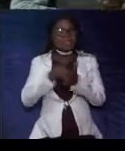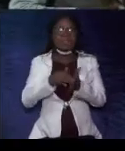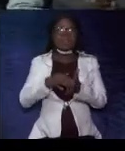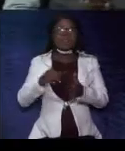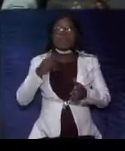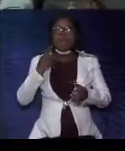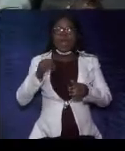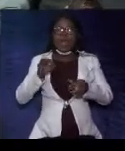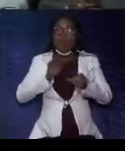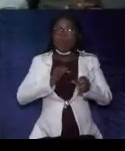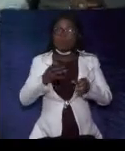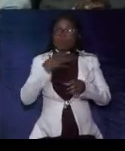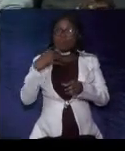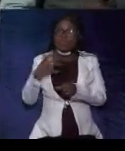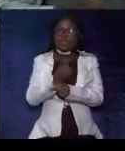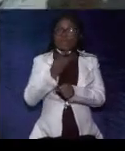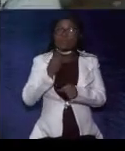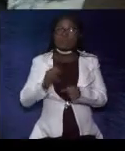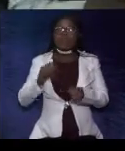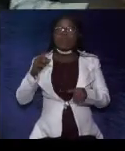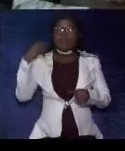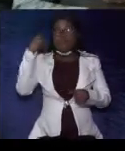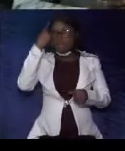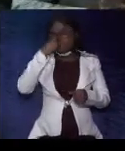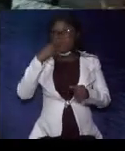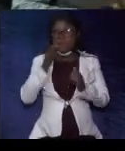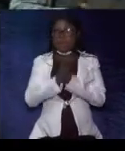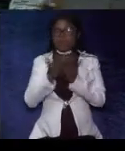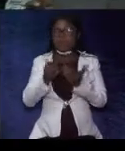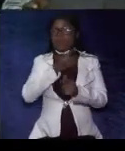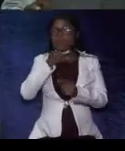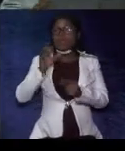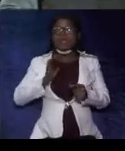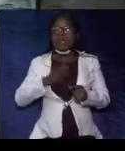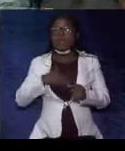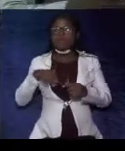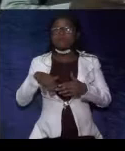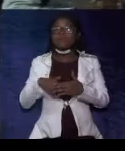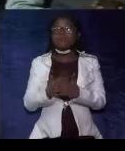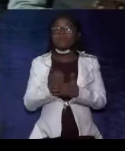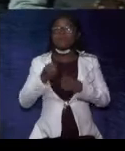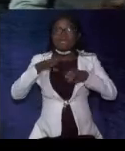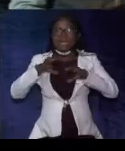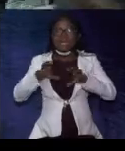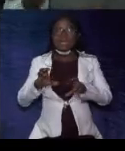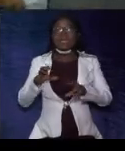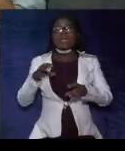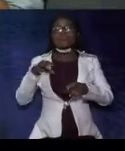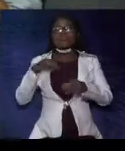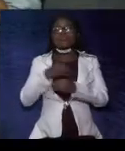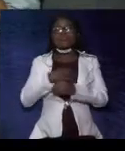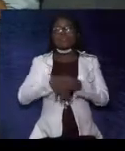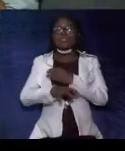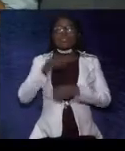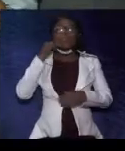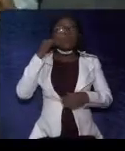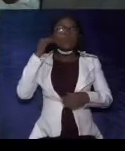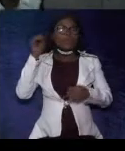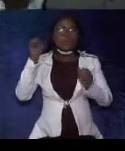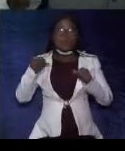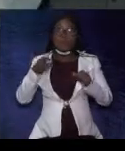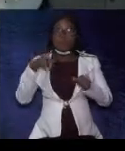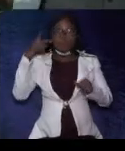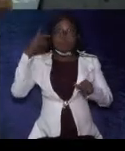Subscribe to Lasubeb YouTube channel to get notification when new videos are uploaded. The classroom in your home